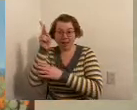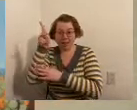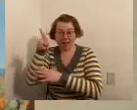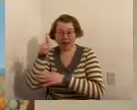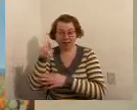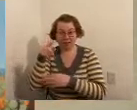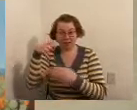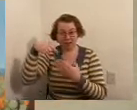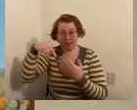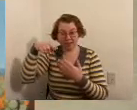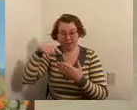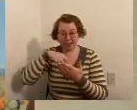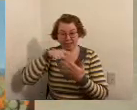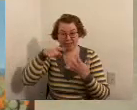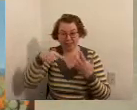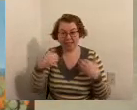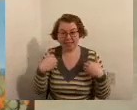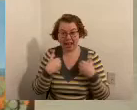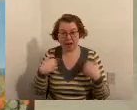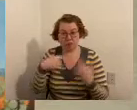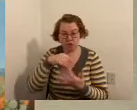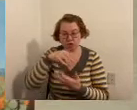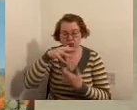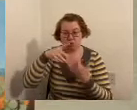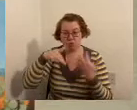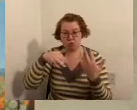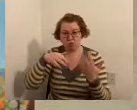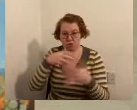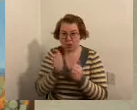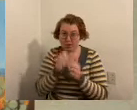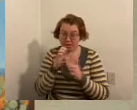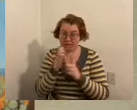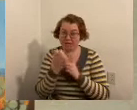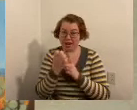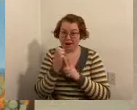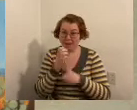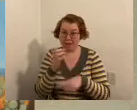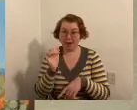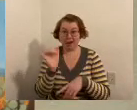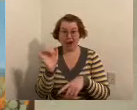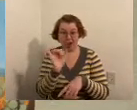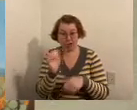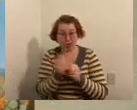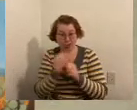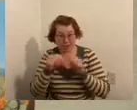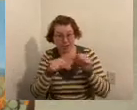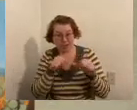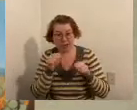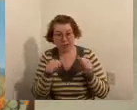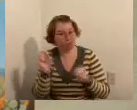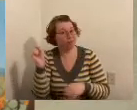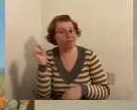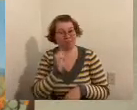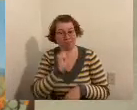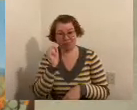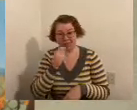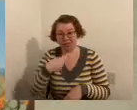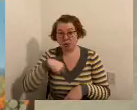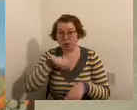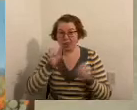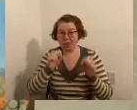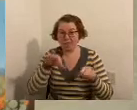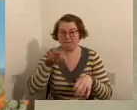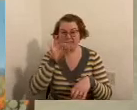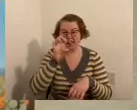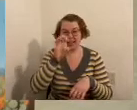These animals are interacting with the environment and with each other. So yes, we can find